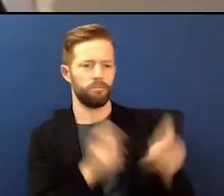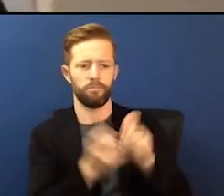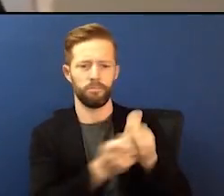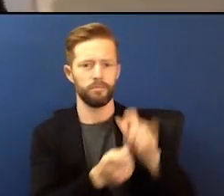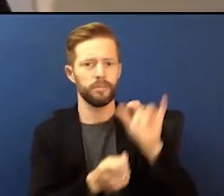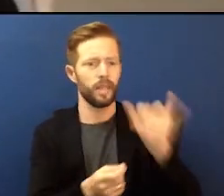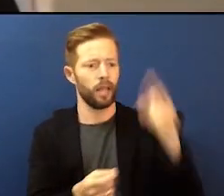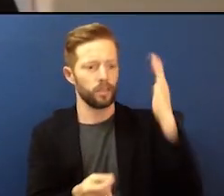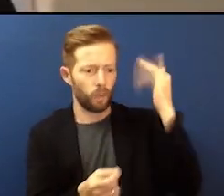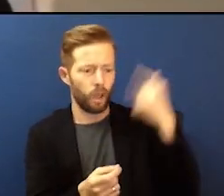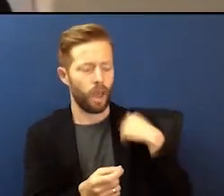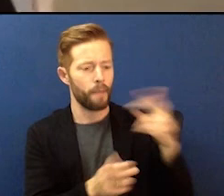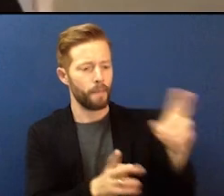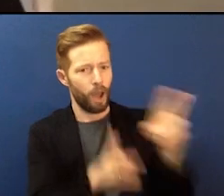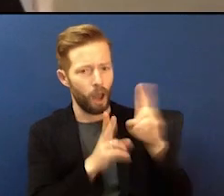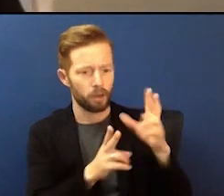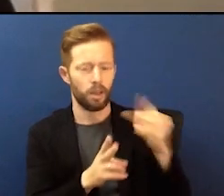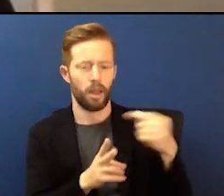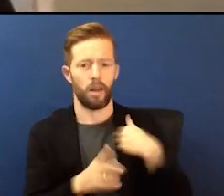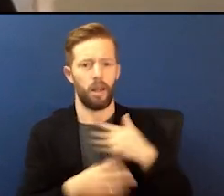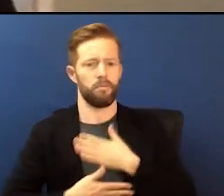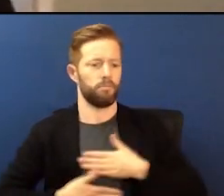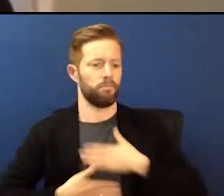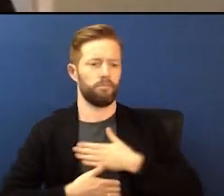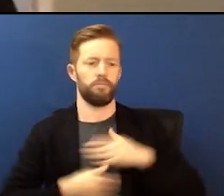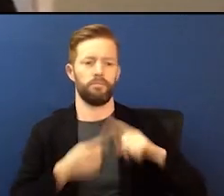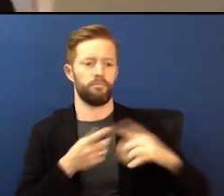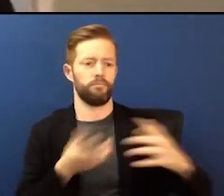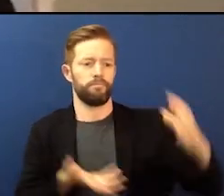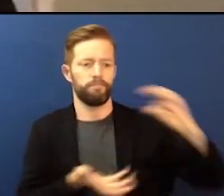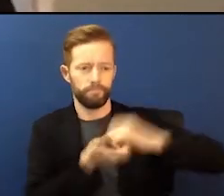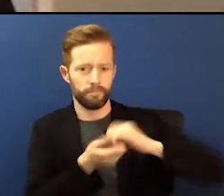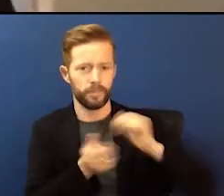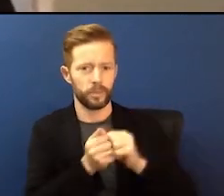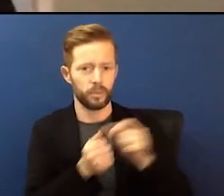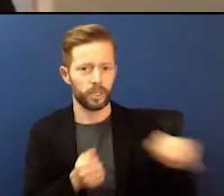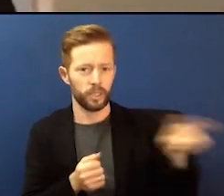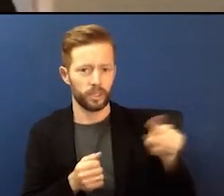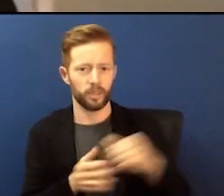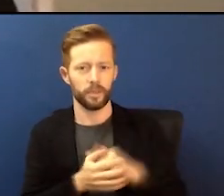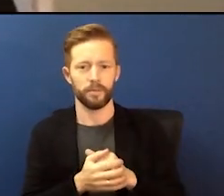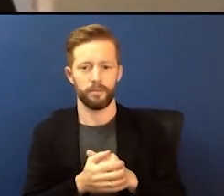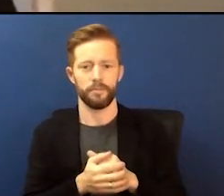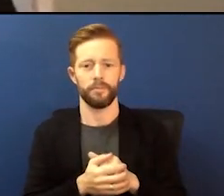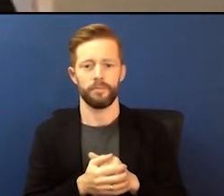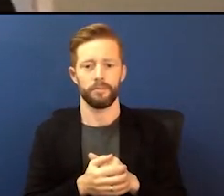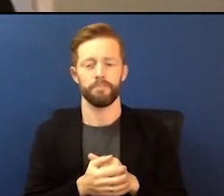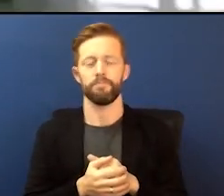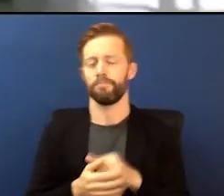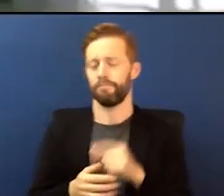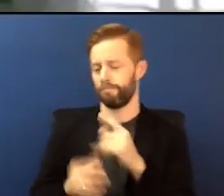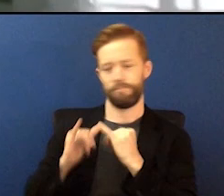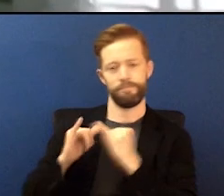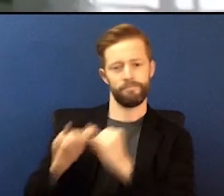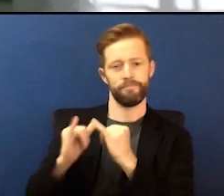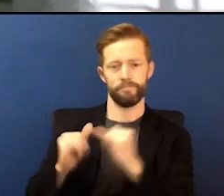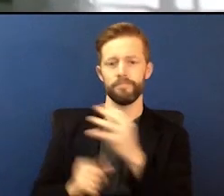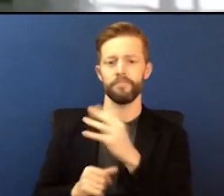Exactly. I mean, which is why I'm so honored and appreciative to be hooked up with you. Well, us too.